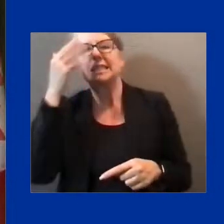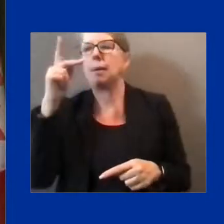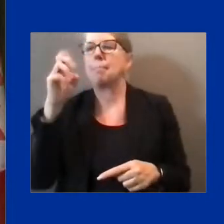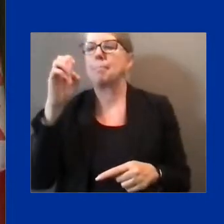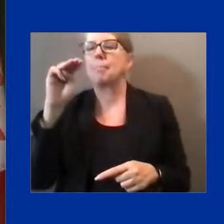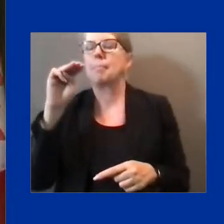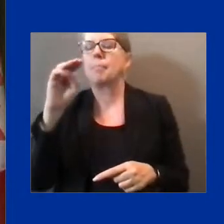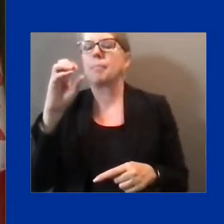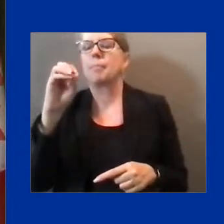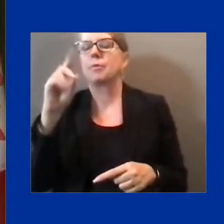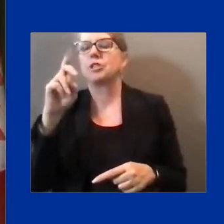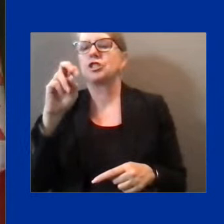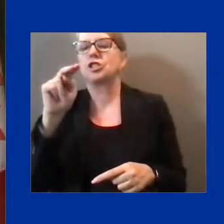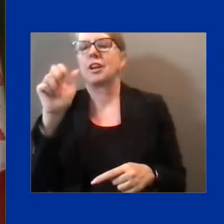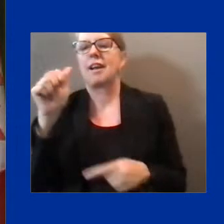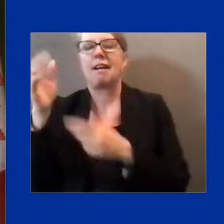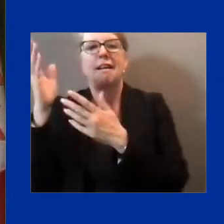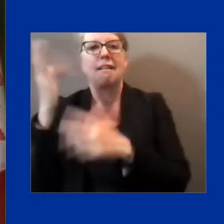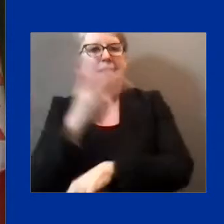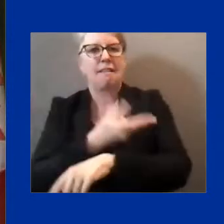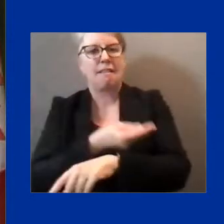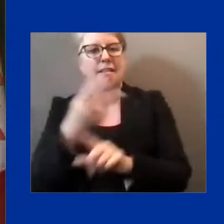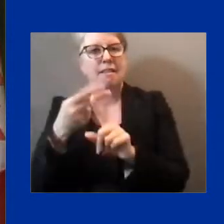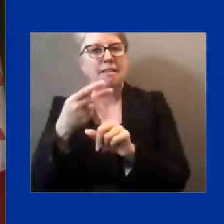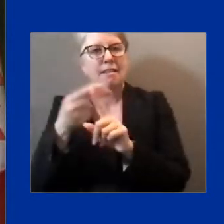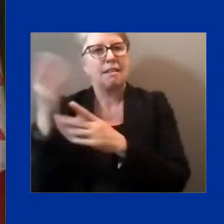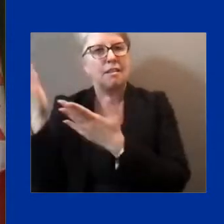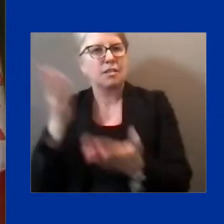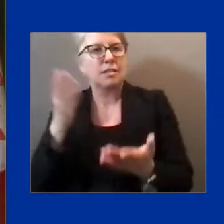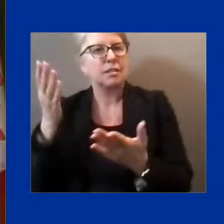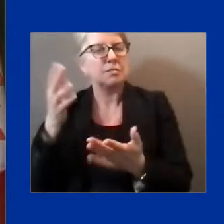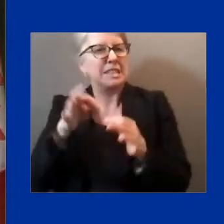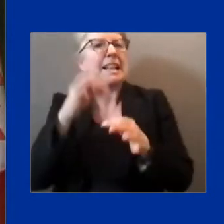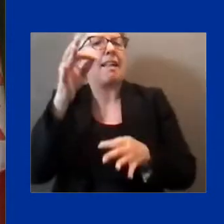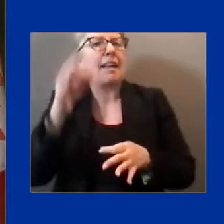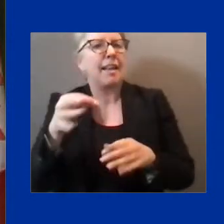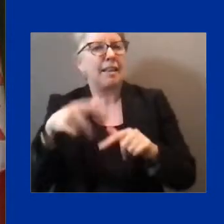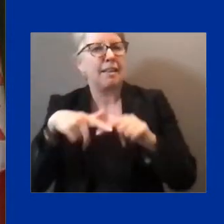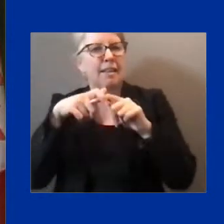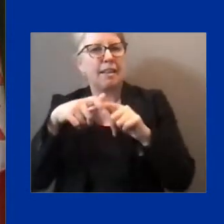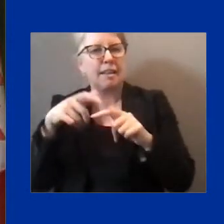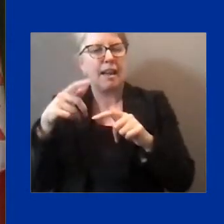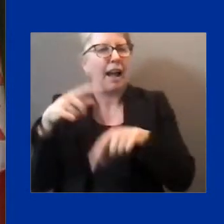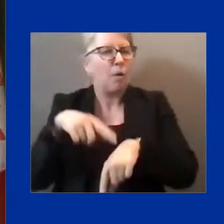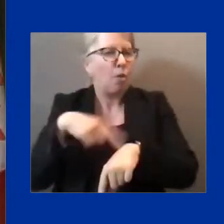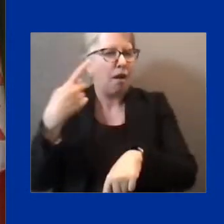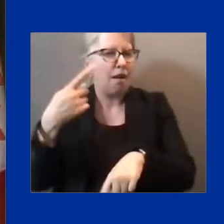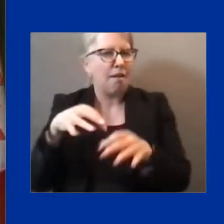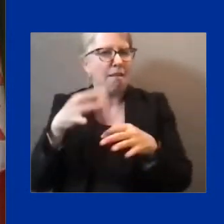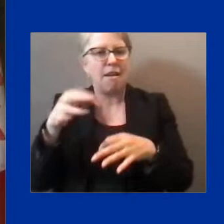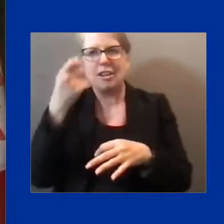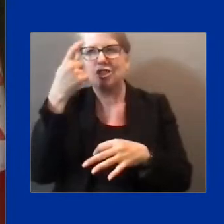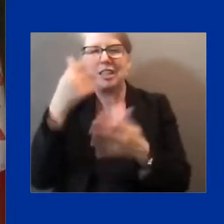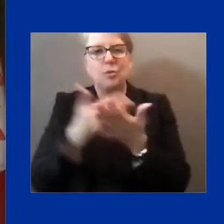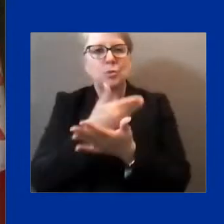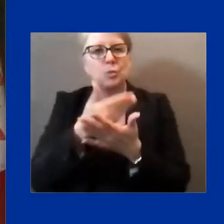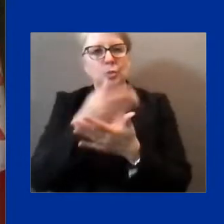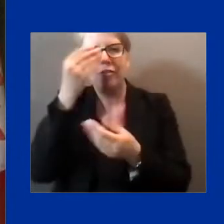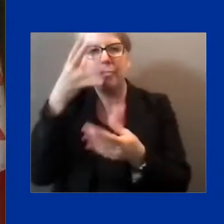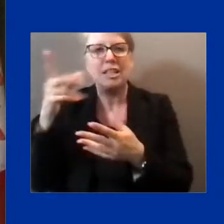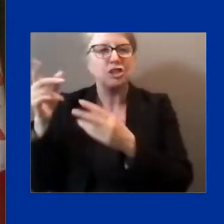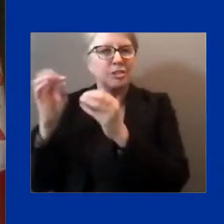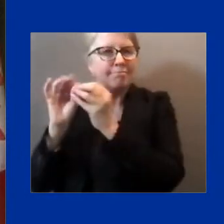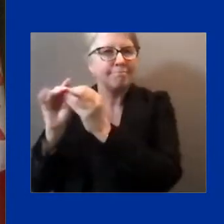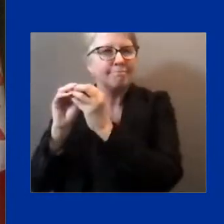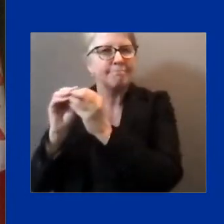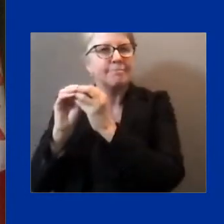arriving. Any indication on how long the delay is at this point? I know it's still relatively new information, but any idea how long you'll be waiting for this shipment?